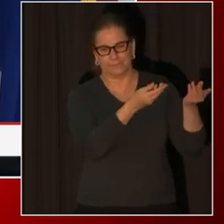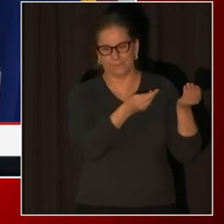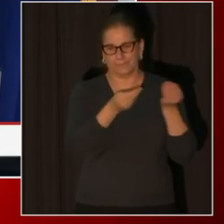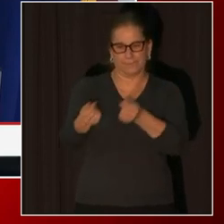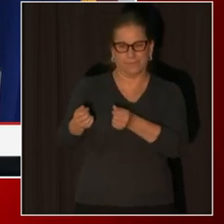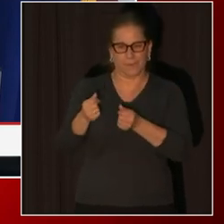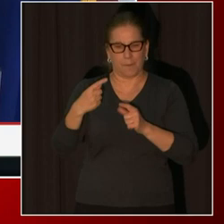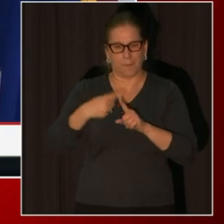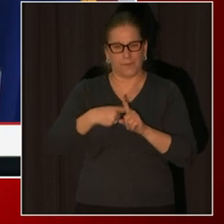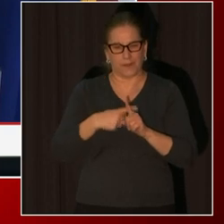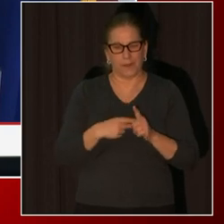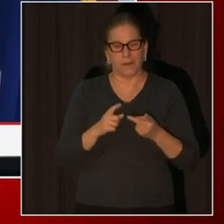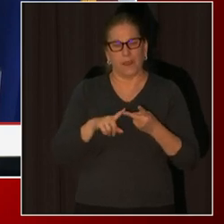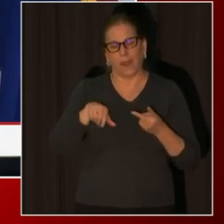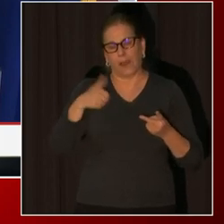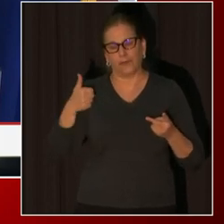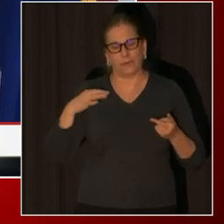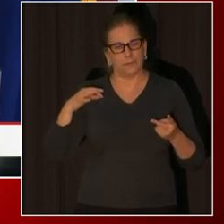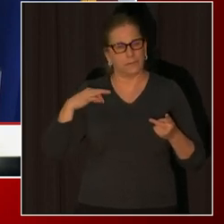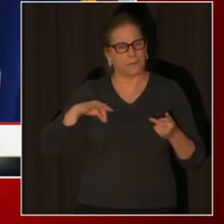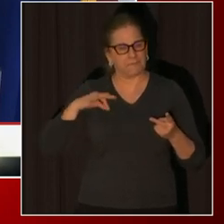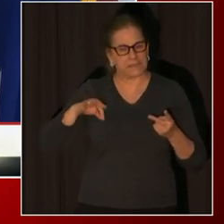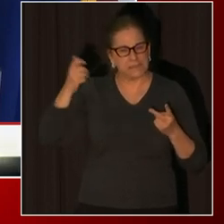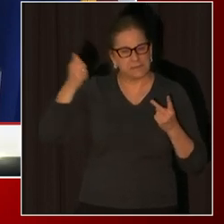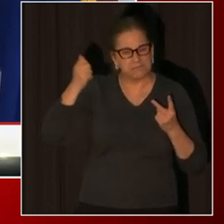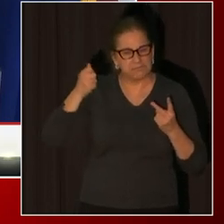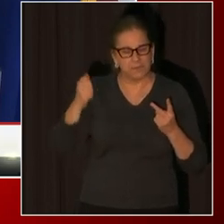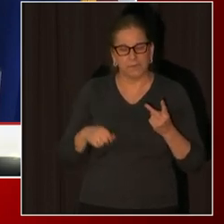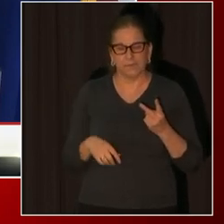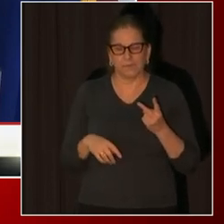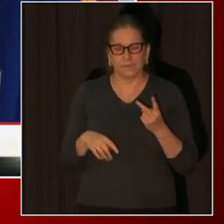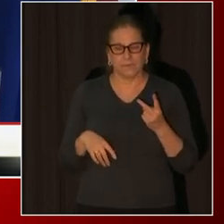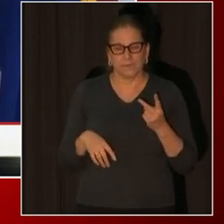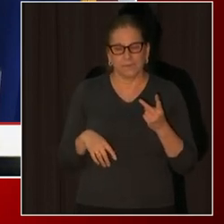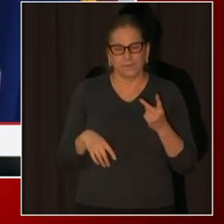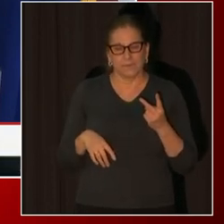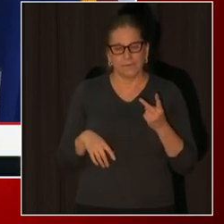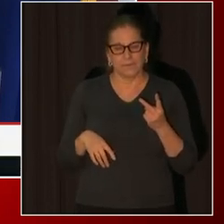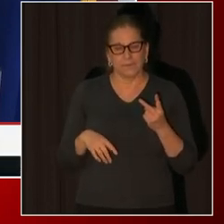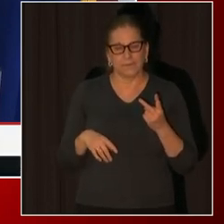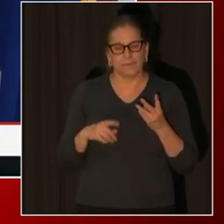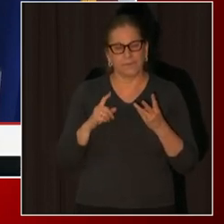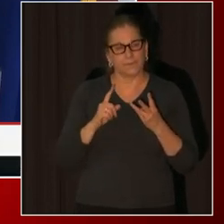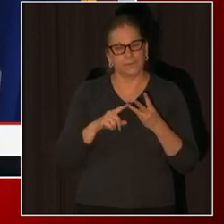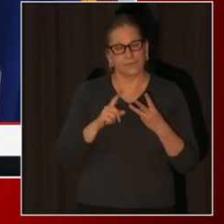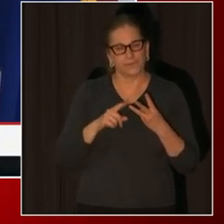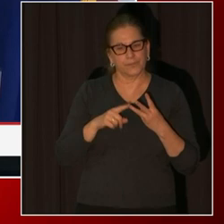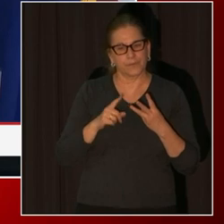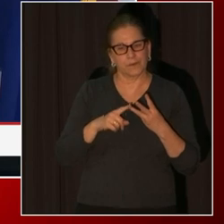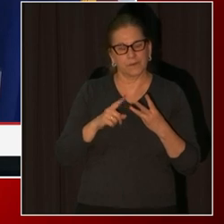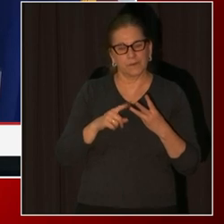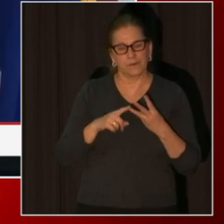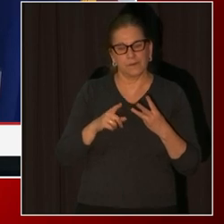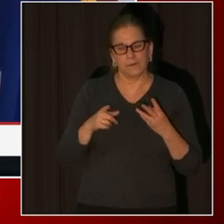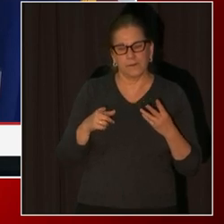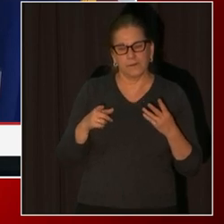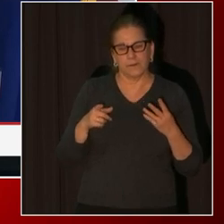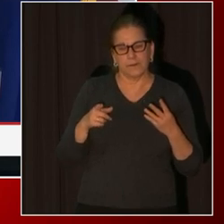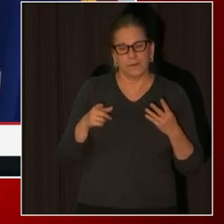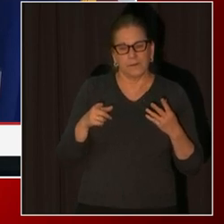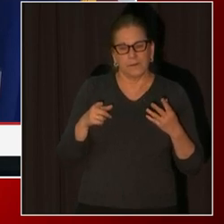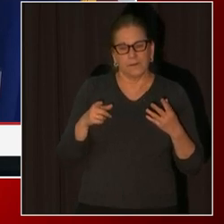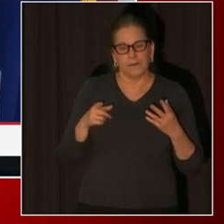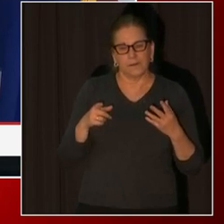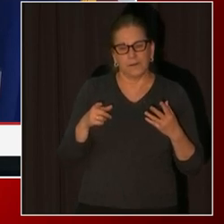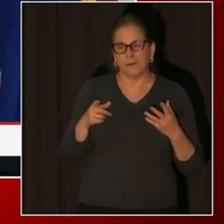Housing Commission, prohibitions on discharging long-term care residents, a food access study so that we have a better sense